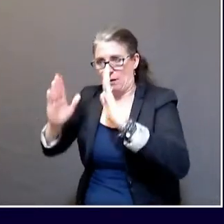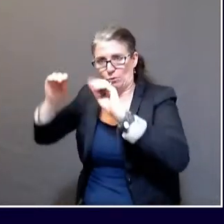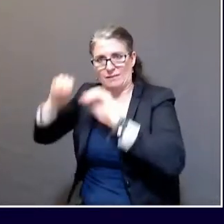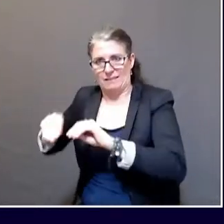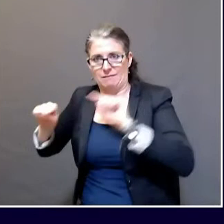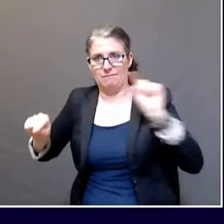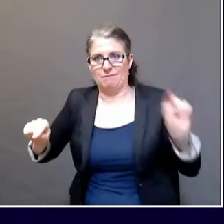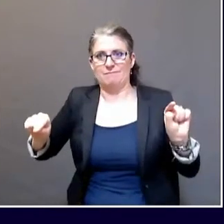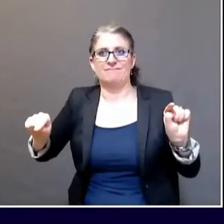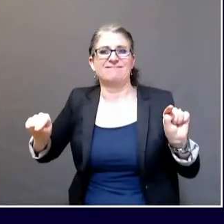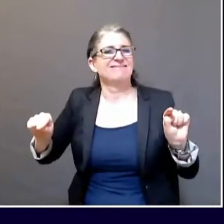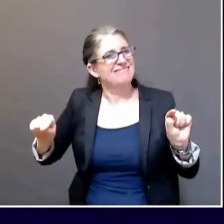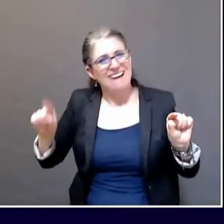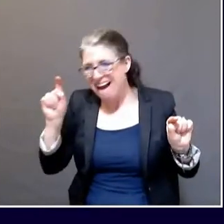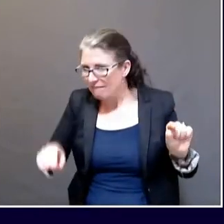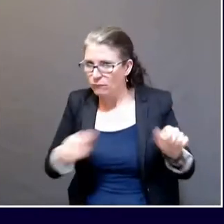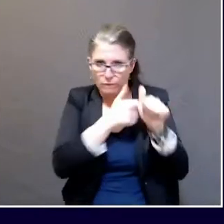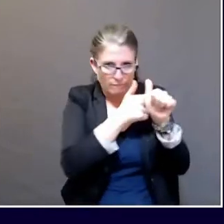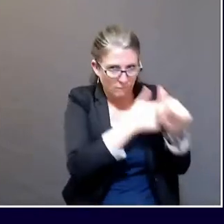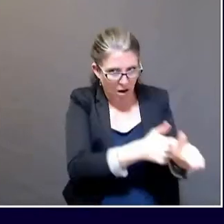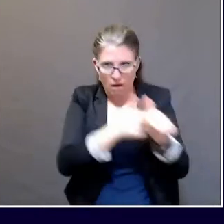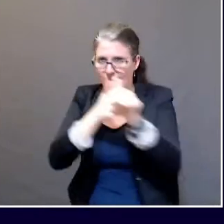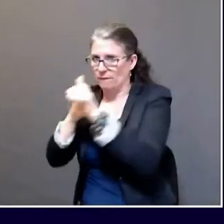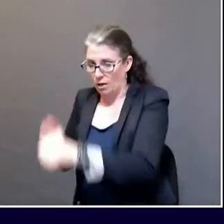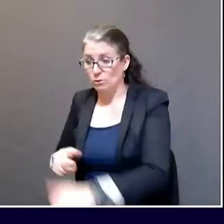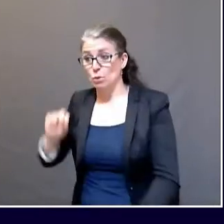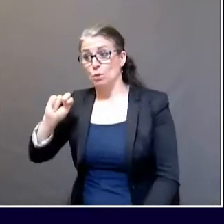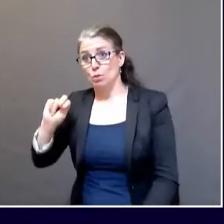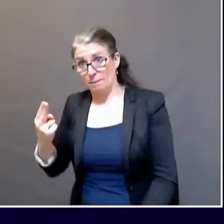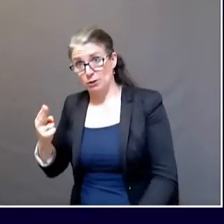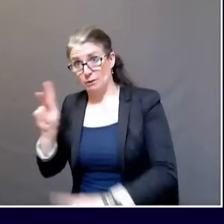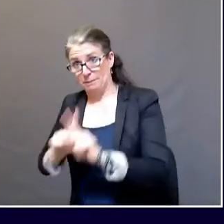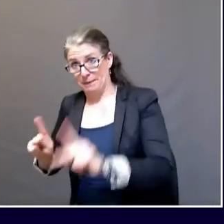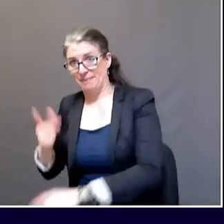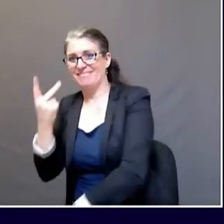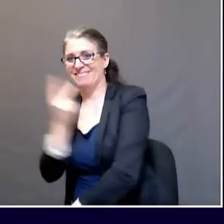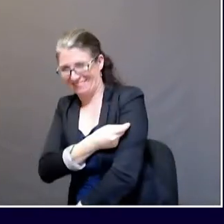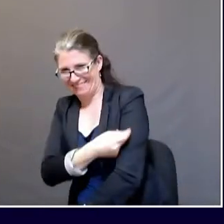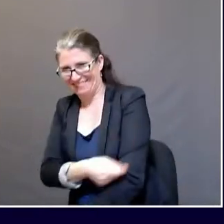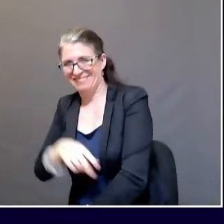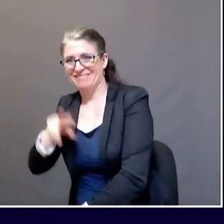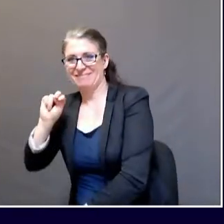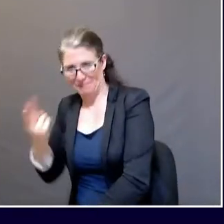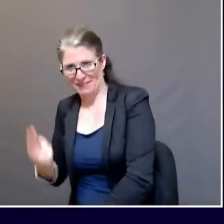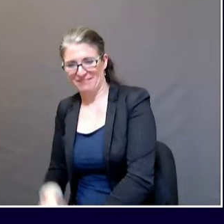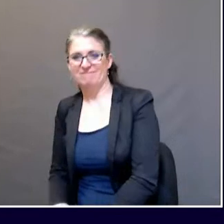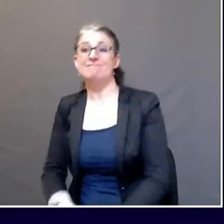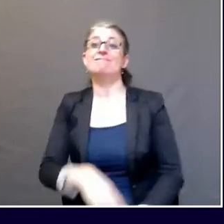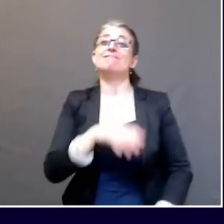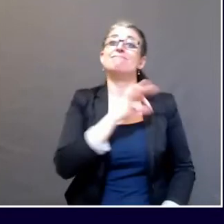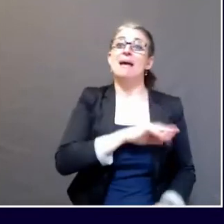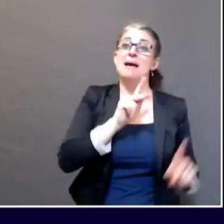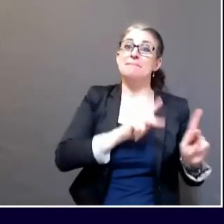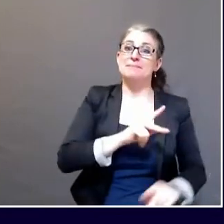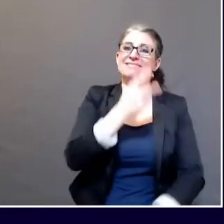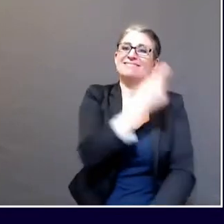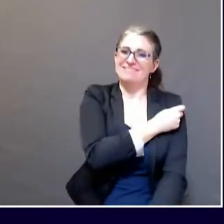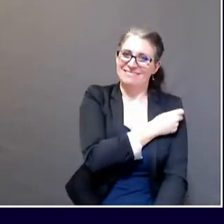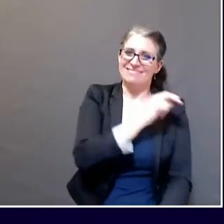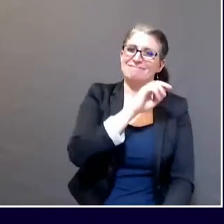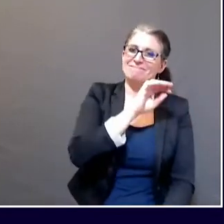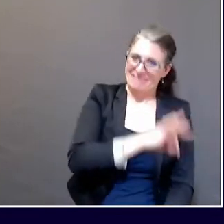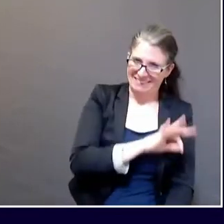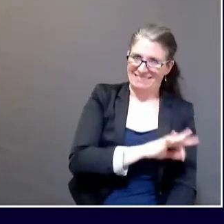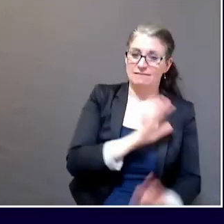New Hampshire, the same for every other state. Those vaccines are ones that are, again, based on us, based on